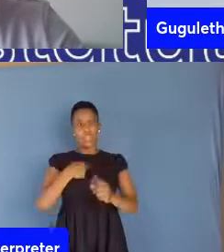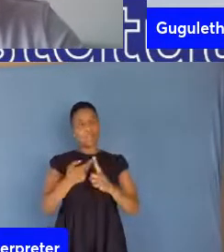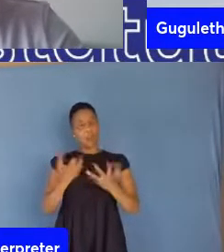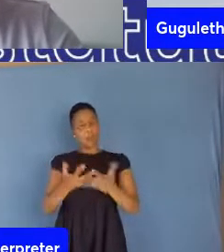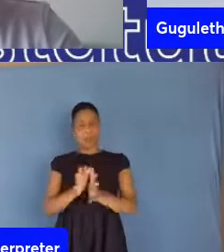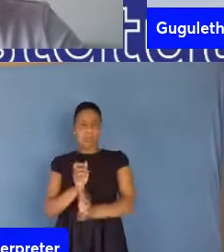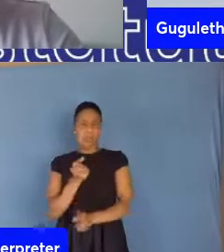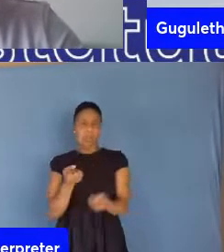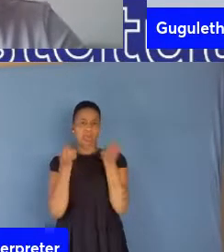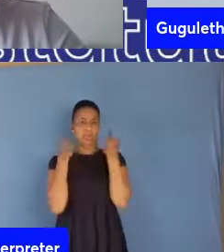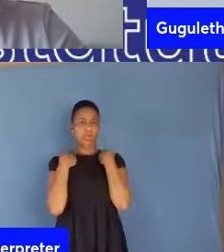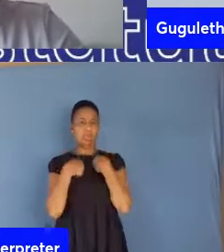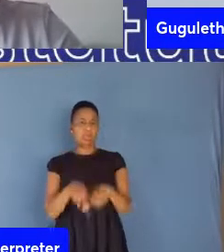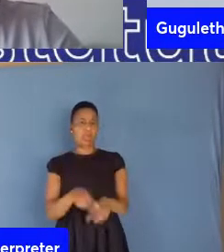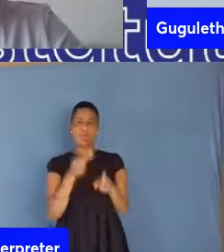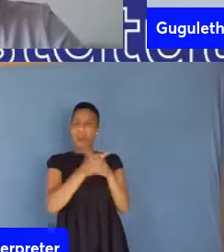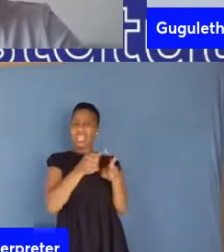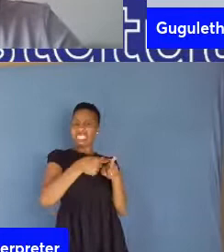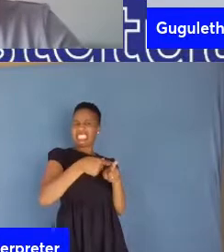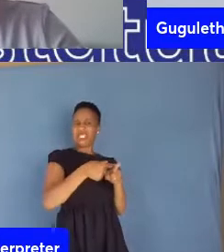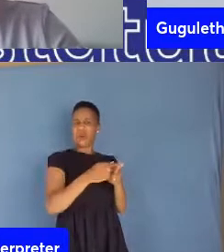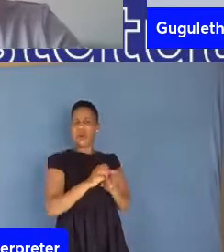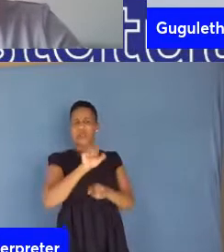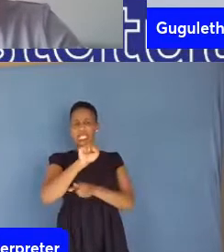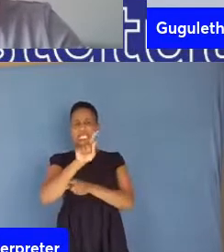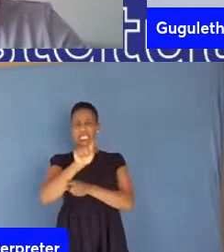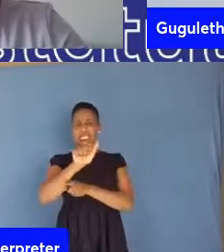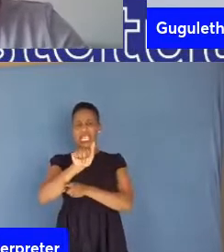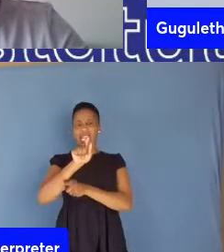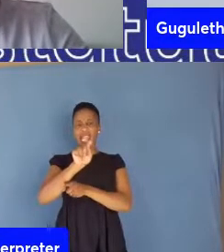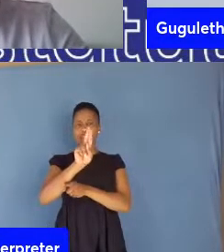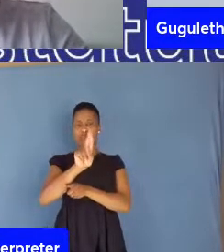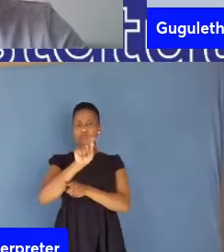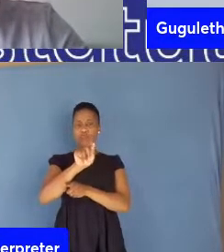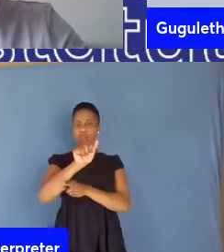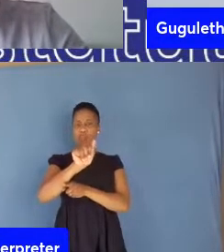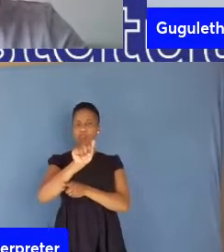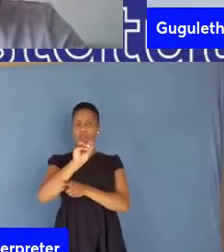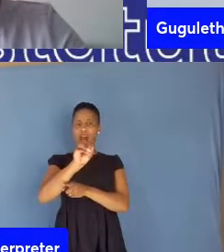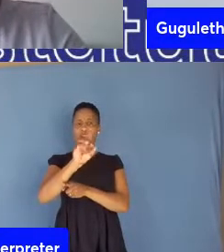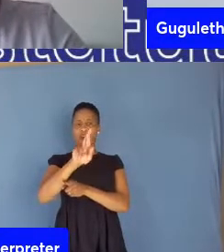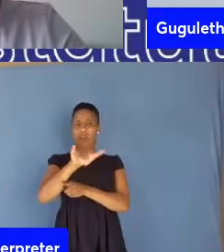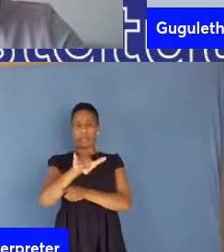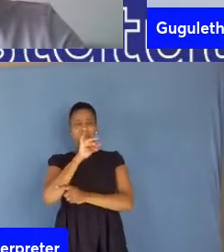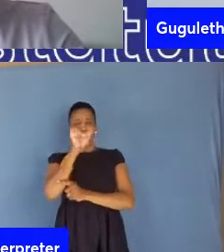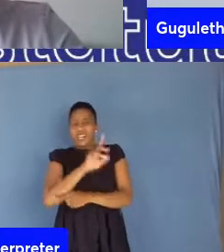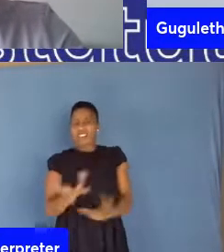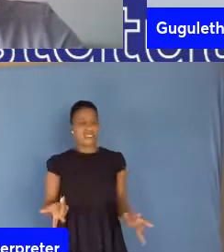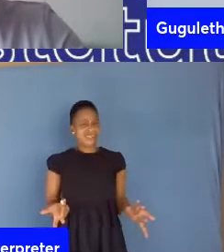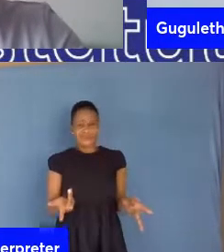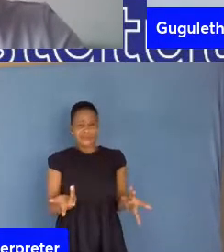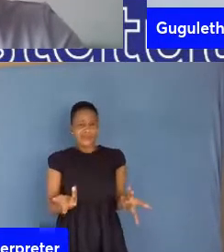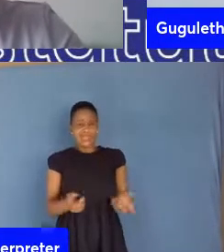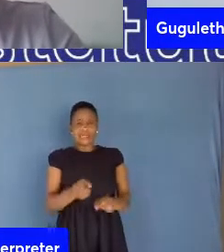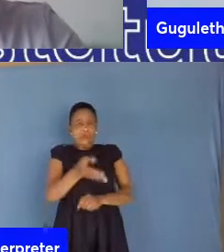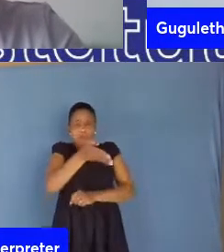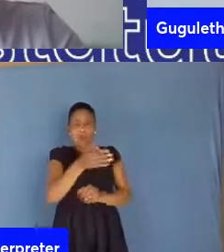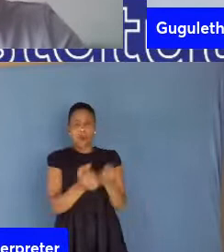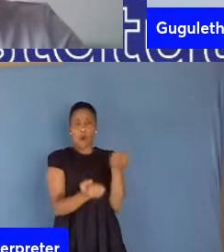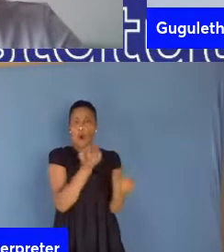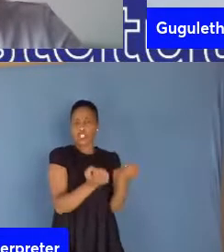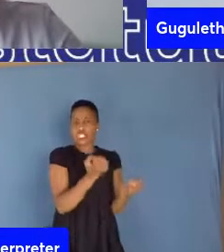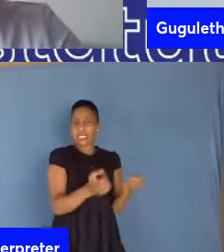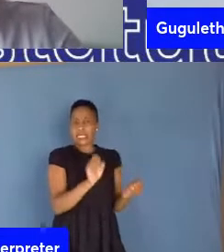even what statutory rape means. And you find that these are big words that are even used in the court of law. And perpetrators get to go away, walk